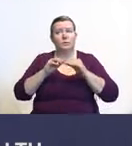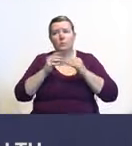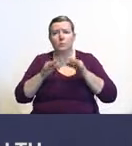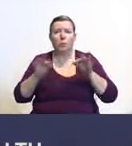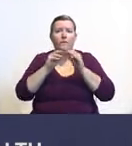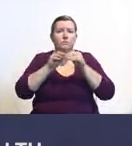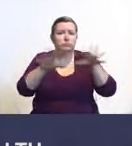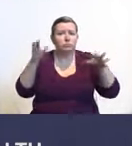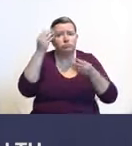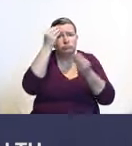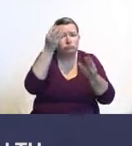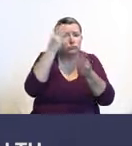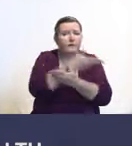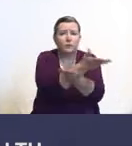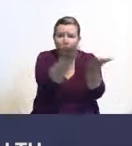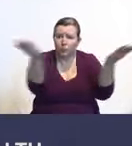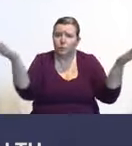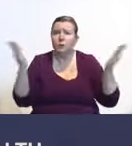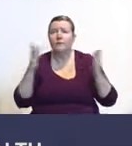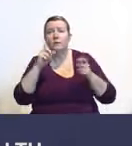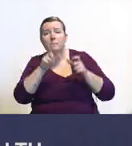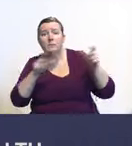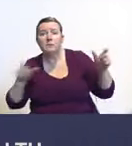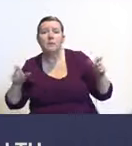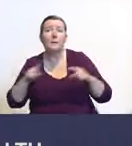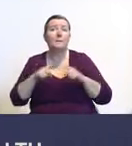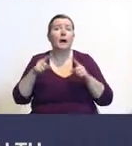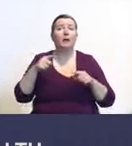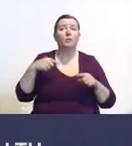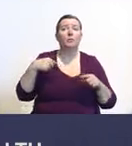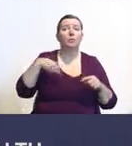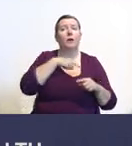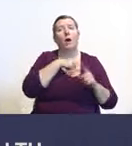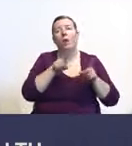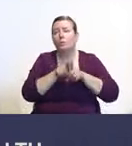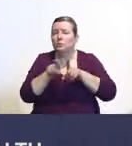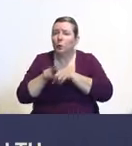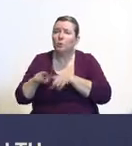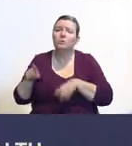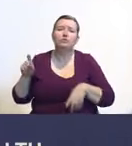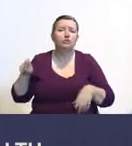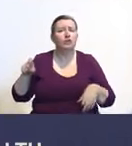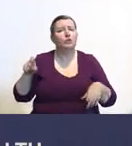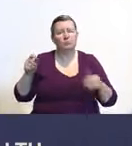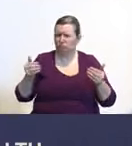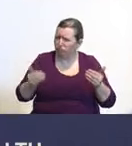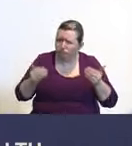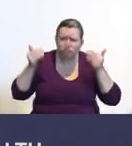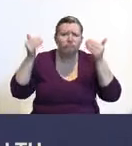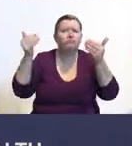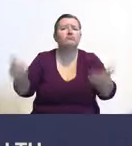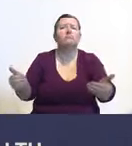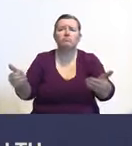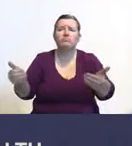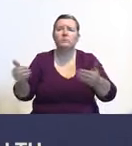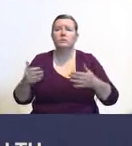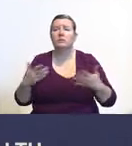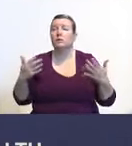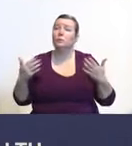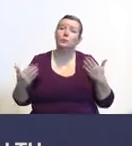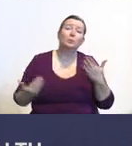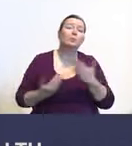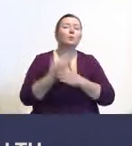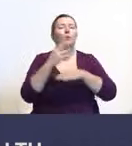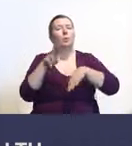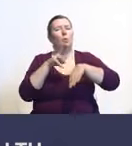we also fully understand the need to move forward beyond the pandemic. As we move into our new normal and transition from a